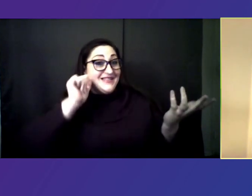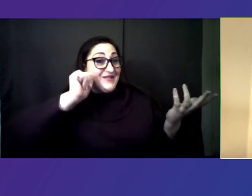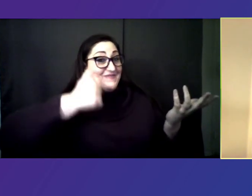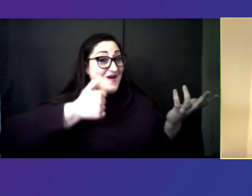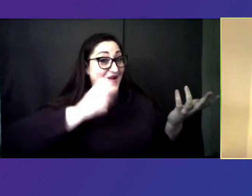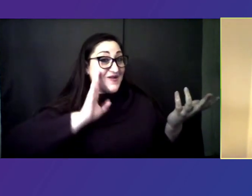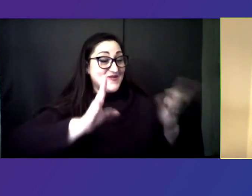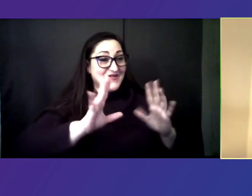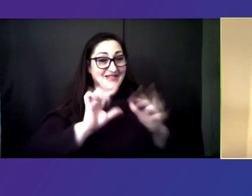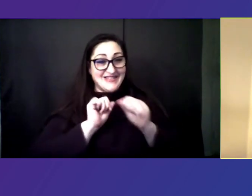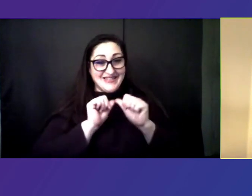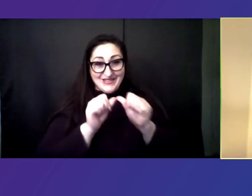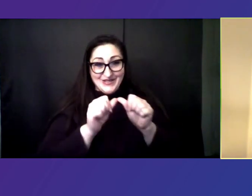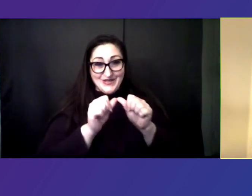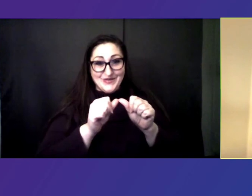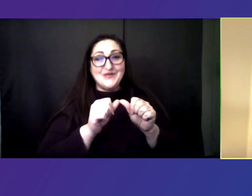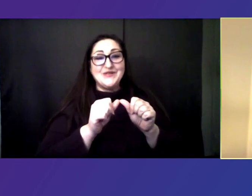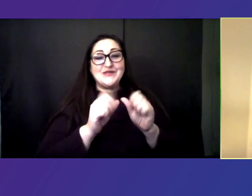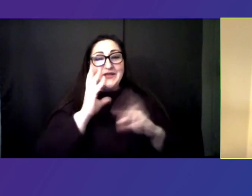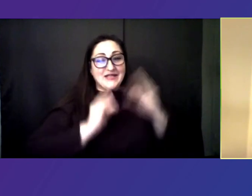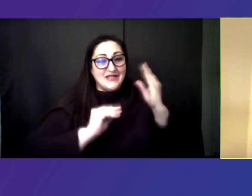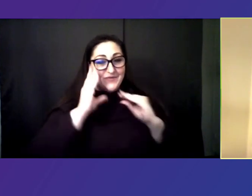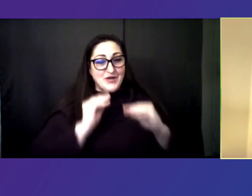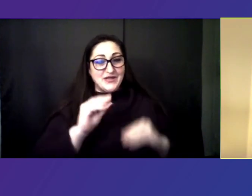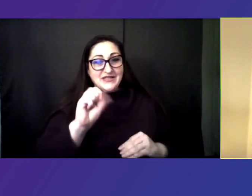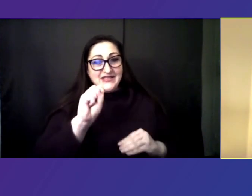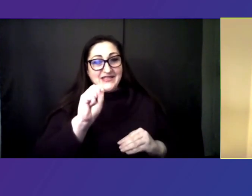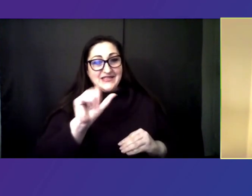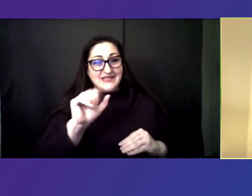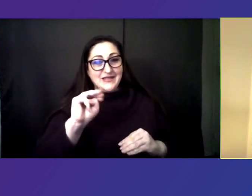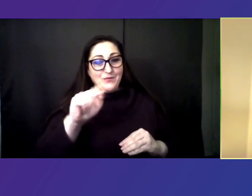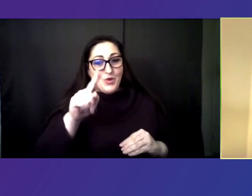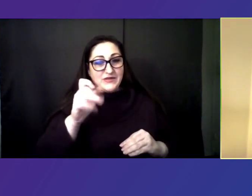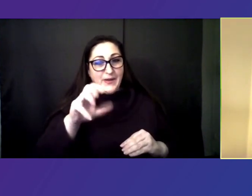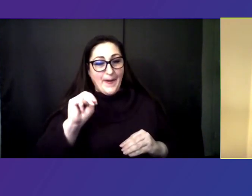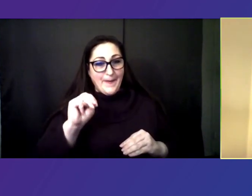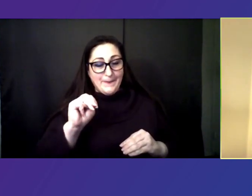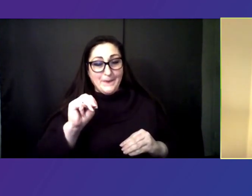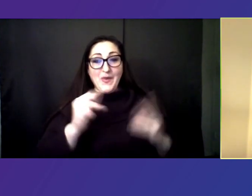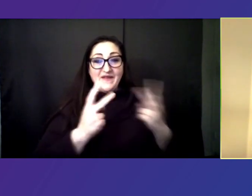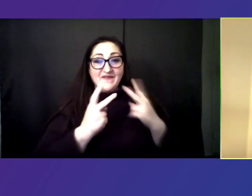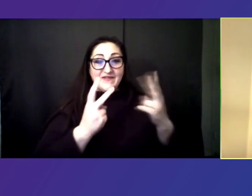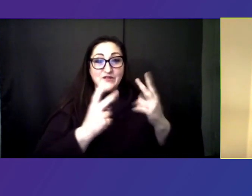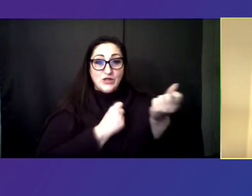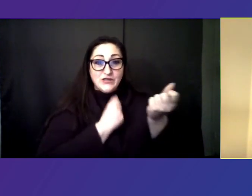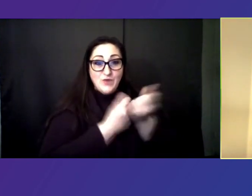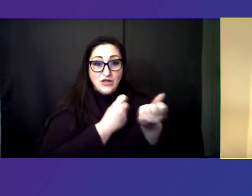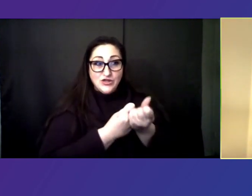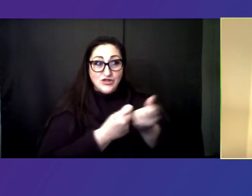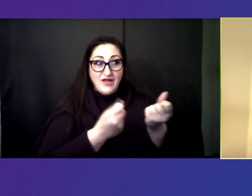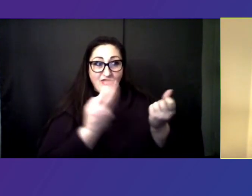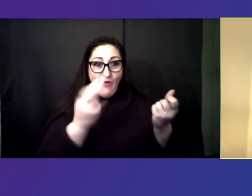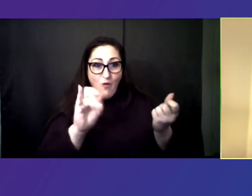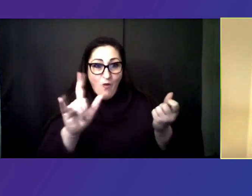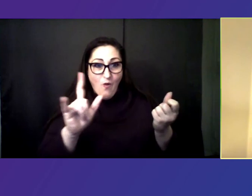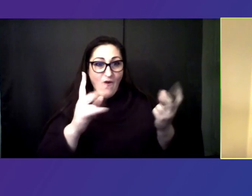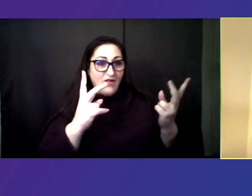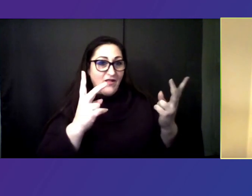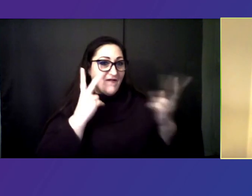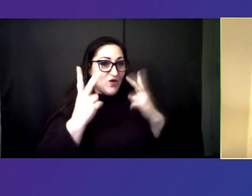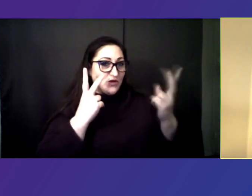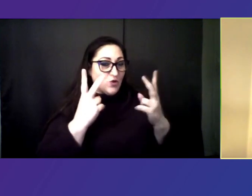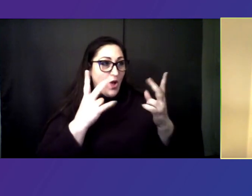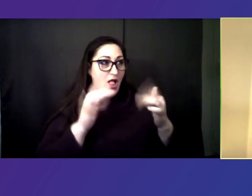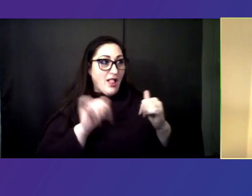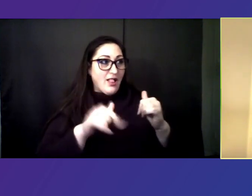to experience the symposium. Visit our sponsors in the exhibitor hall, create virtual meetups and online